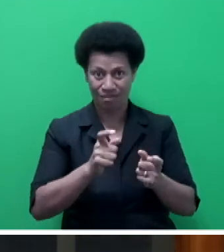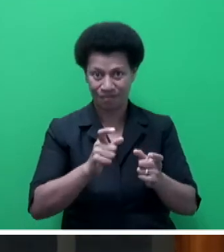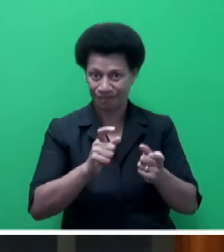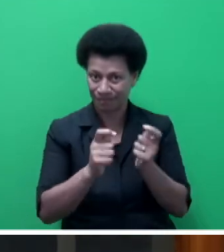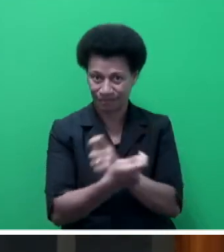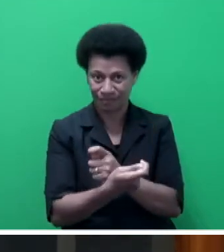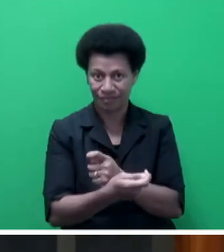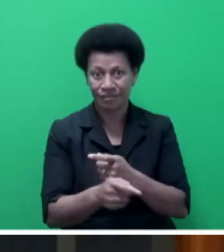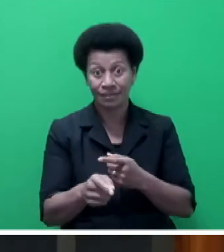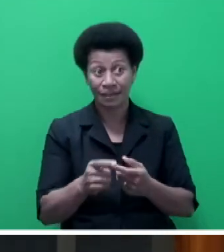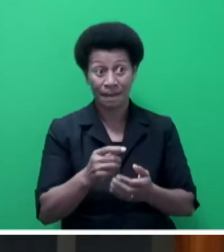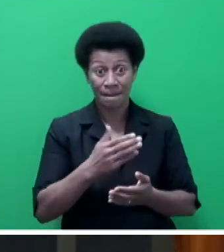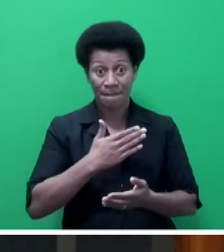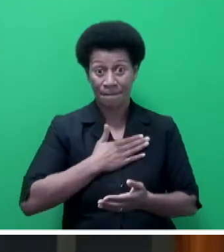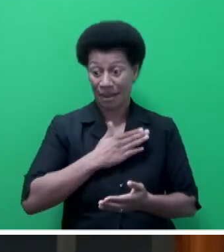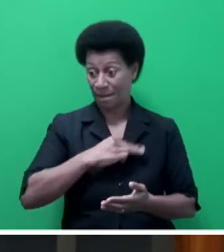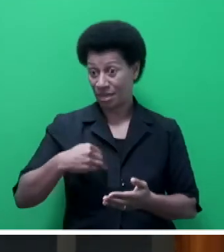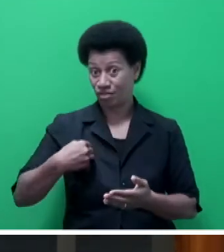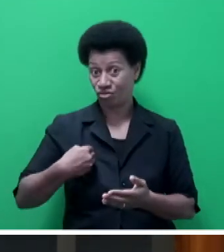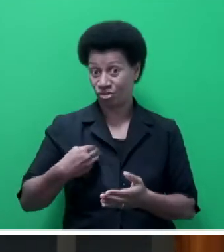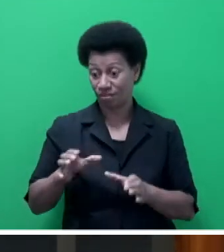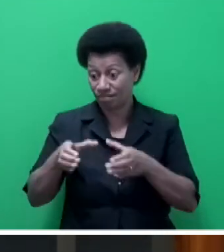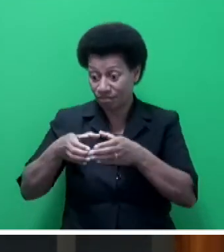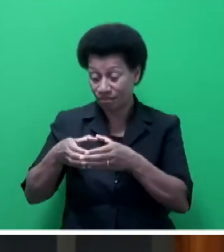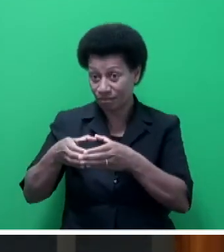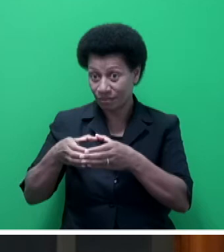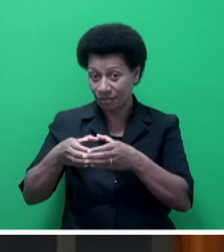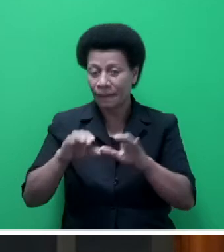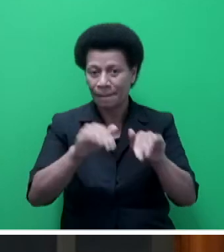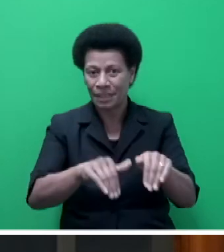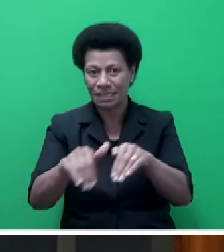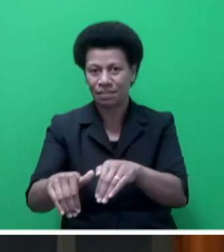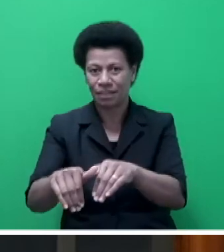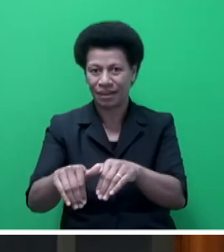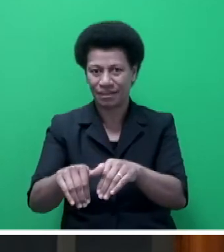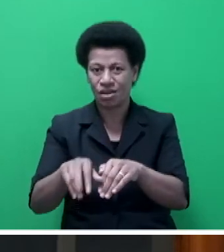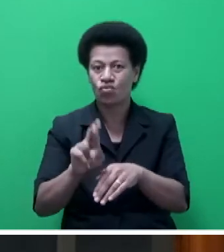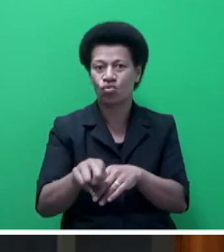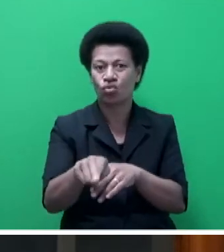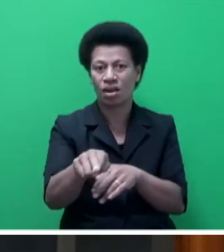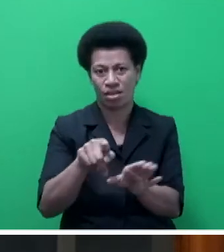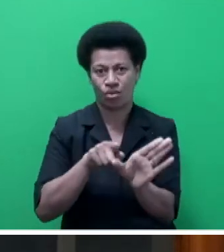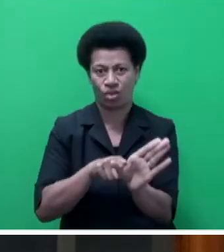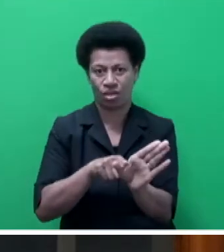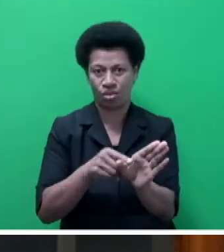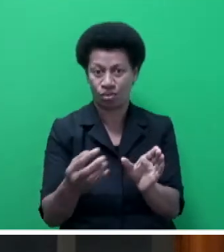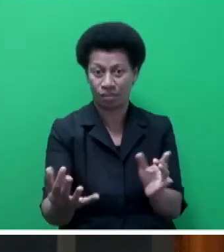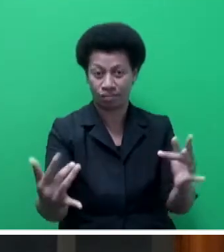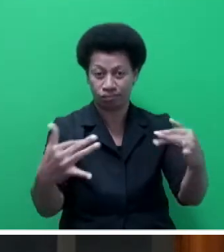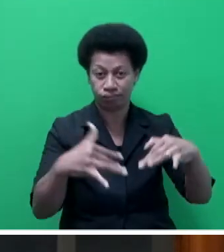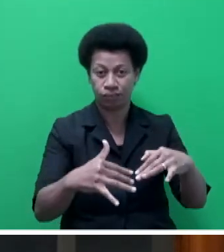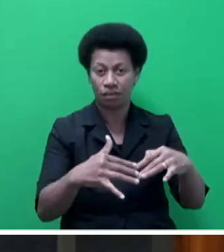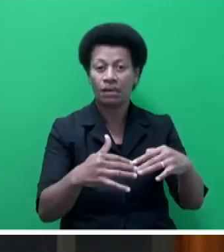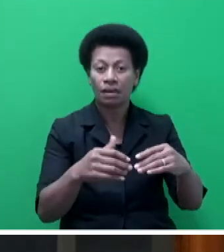ministry to ensure the participation of rural youths to be in the summit to discuss climate